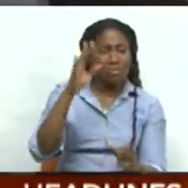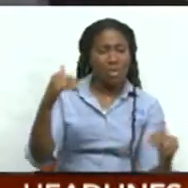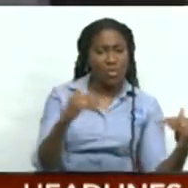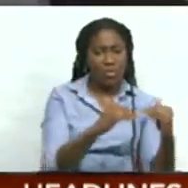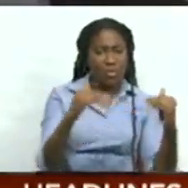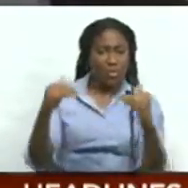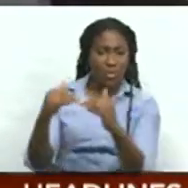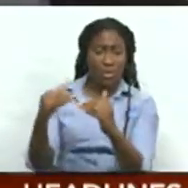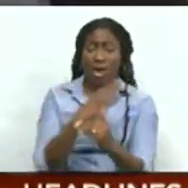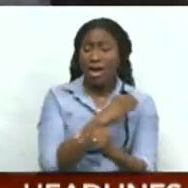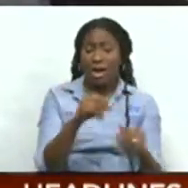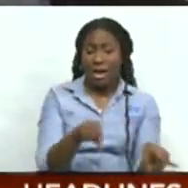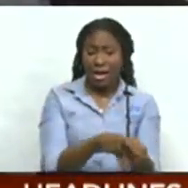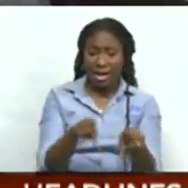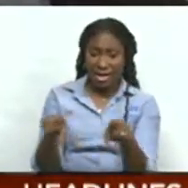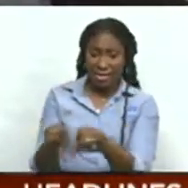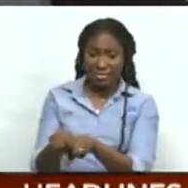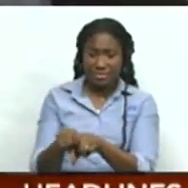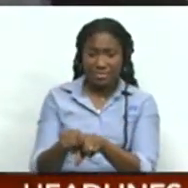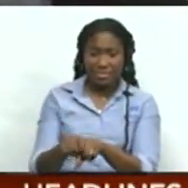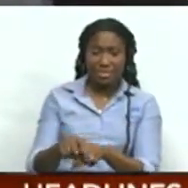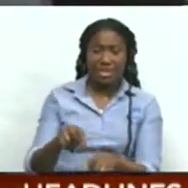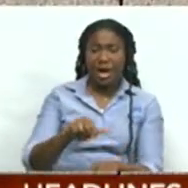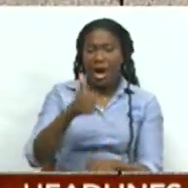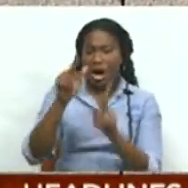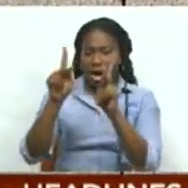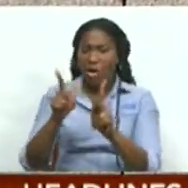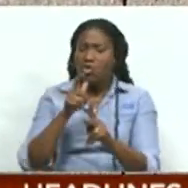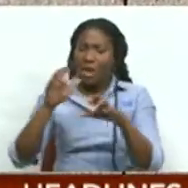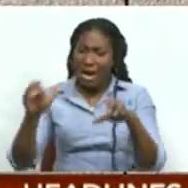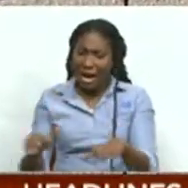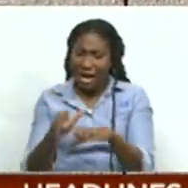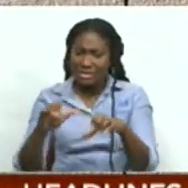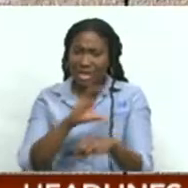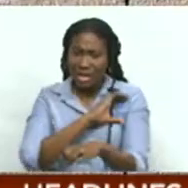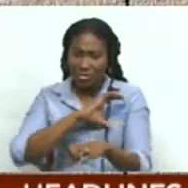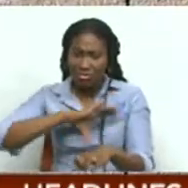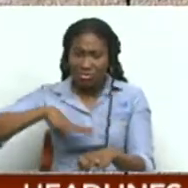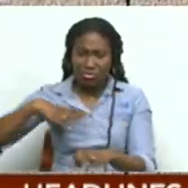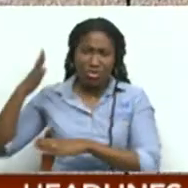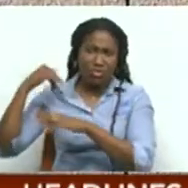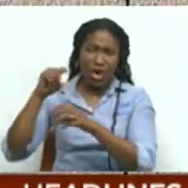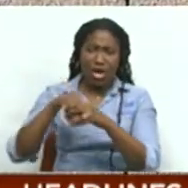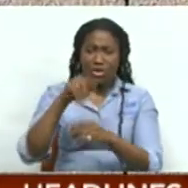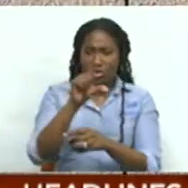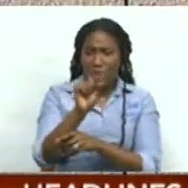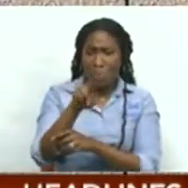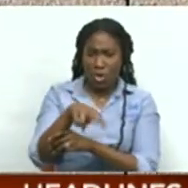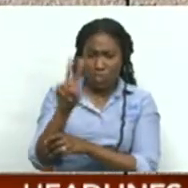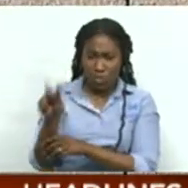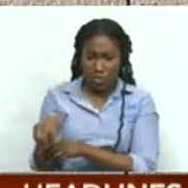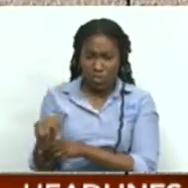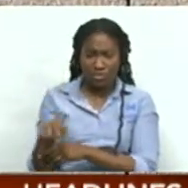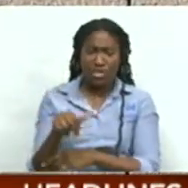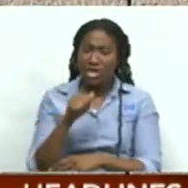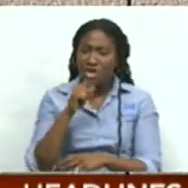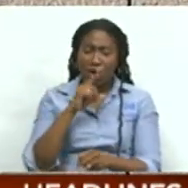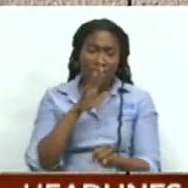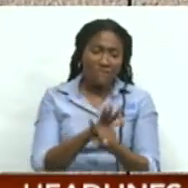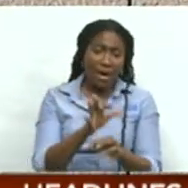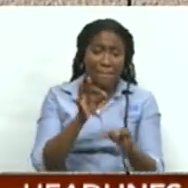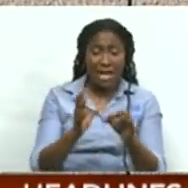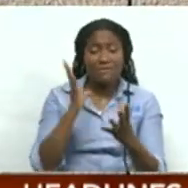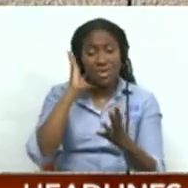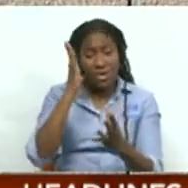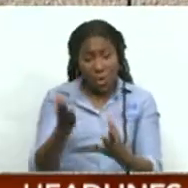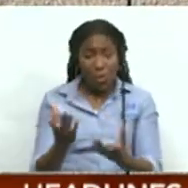Meanwhile, McDonald Jacob, who acted in the position following Griffith's departure in 2022, did not confirm whether he will be throwing his